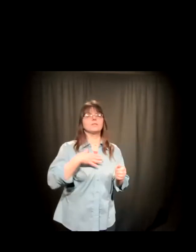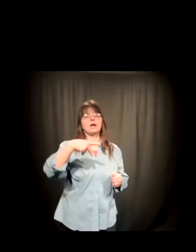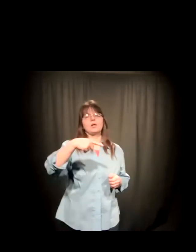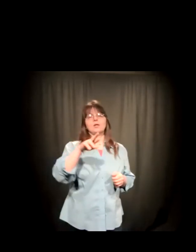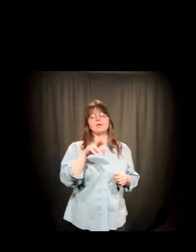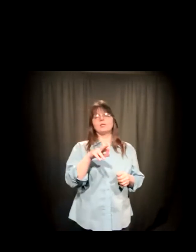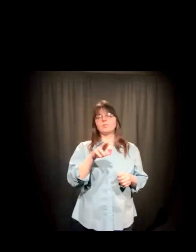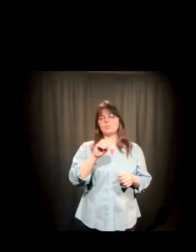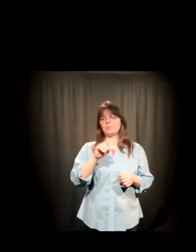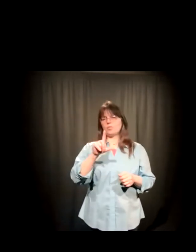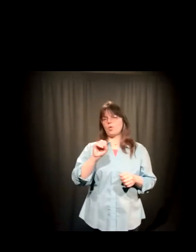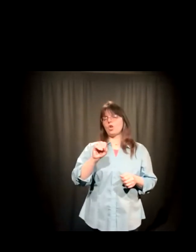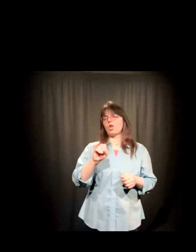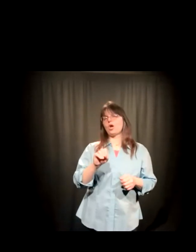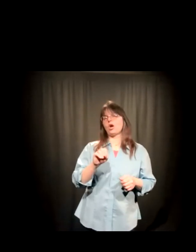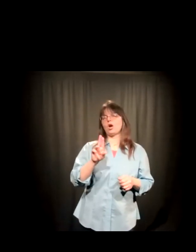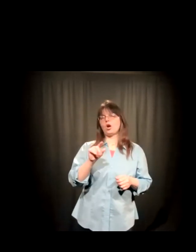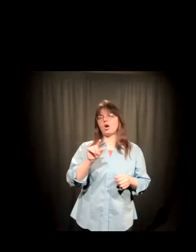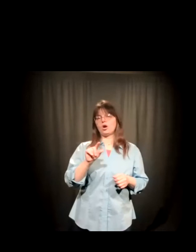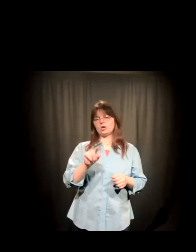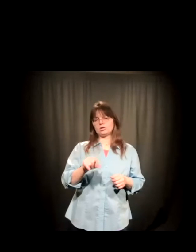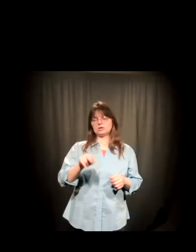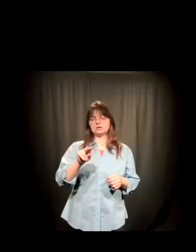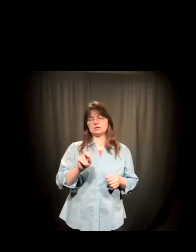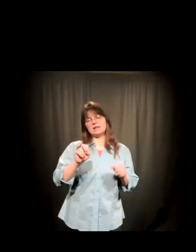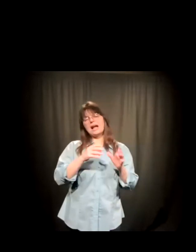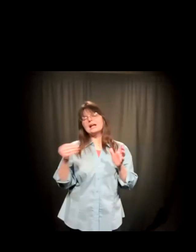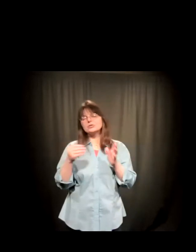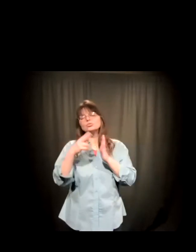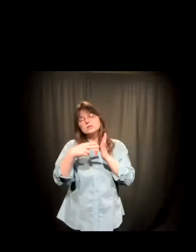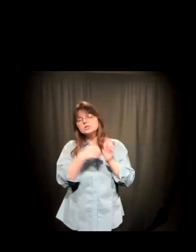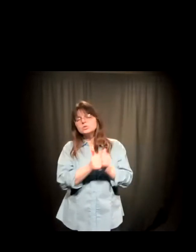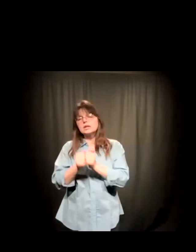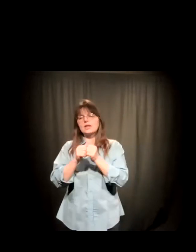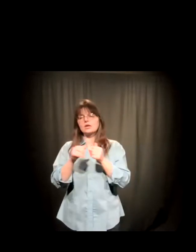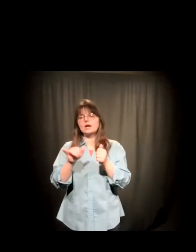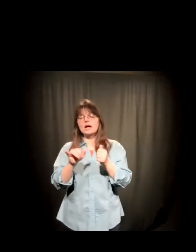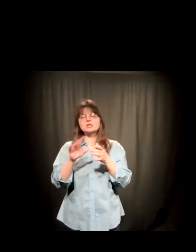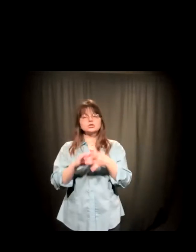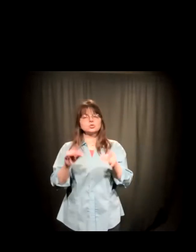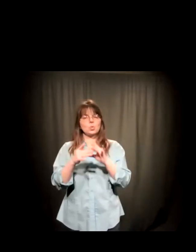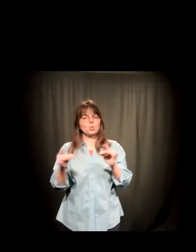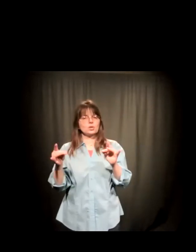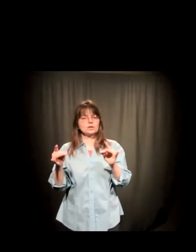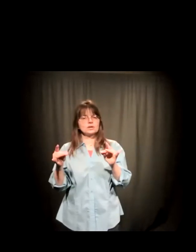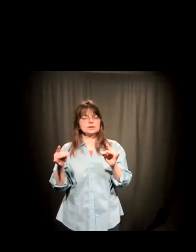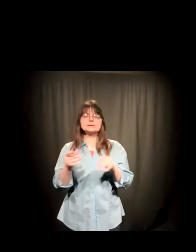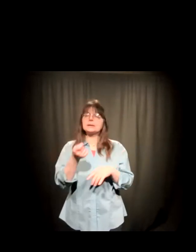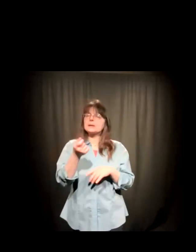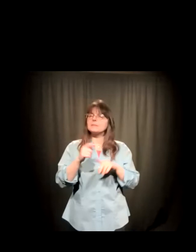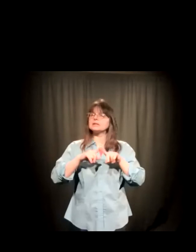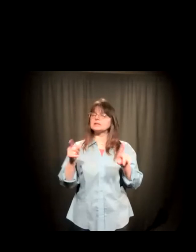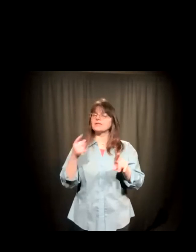from the prologue that sort of read together as a story. And it's in a little bit of a different